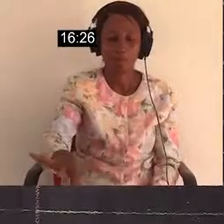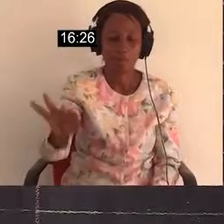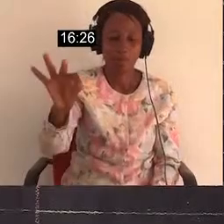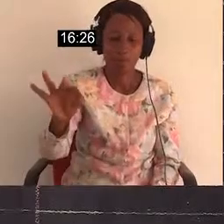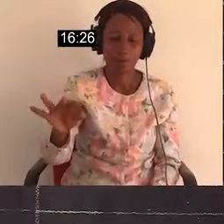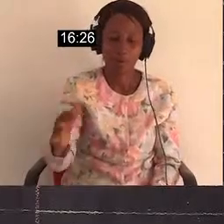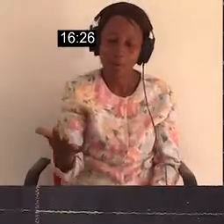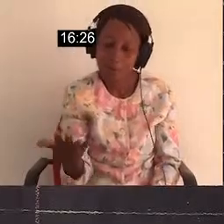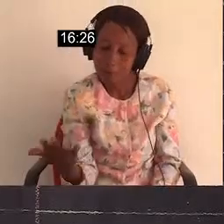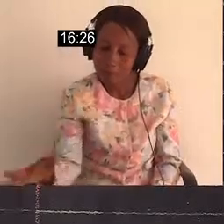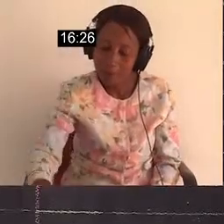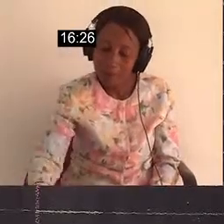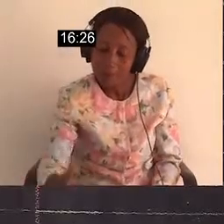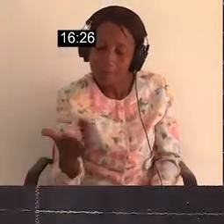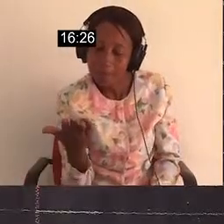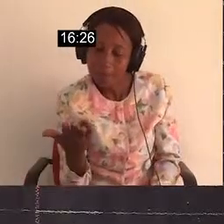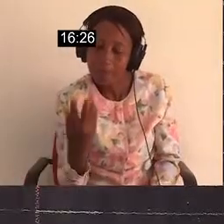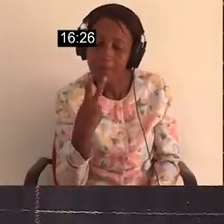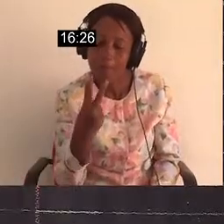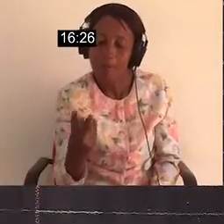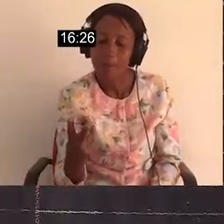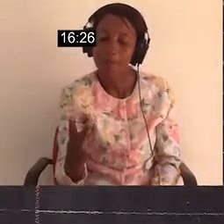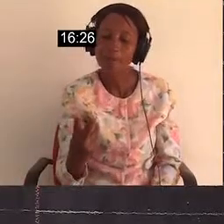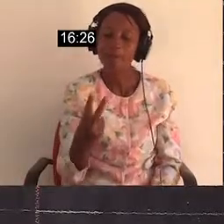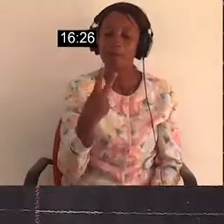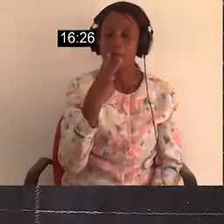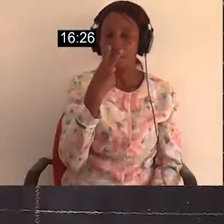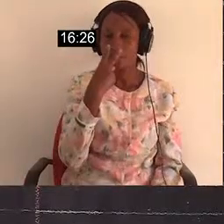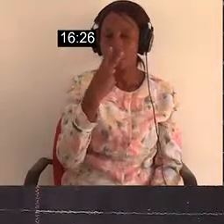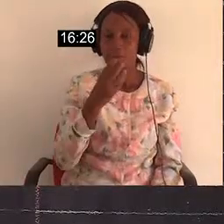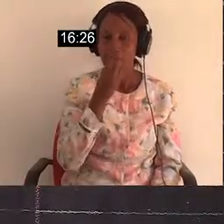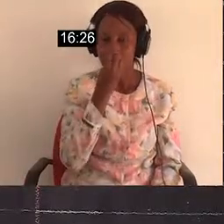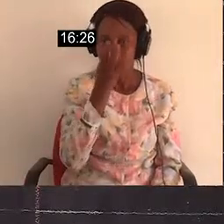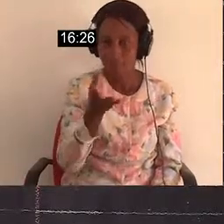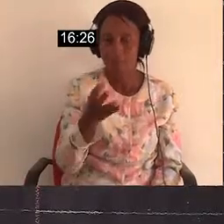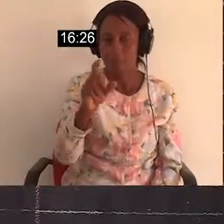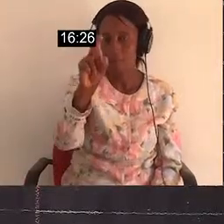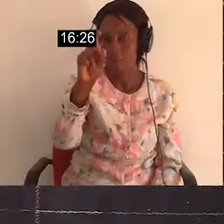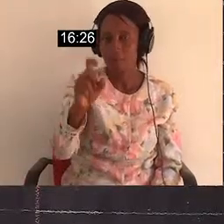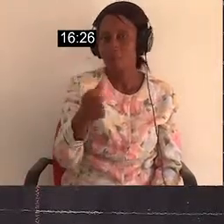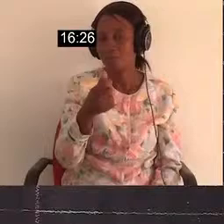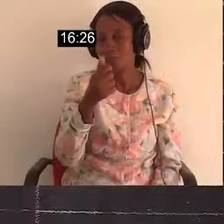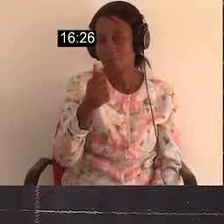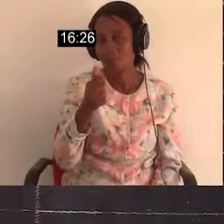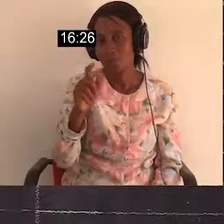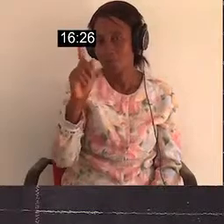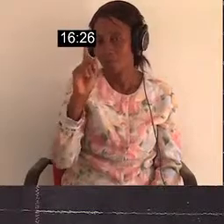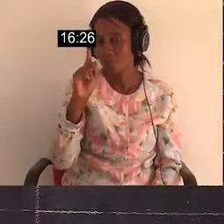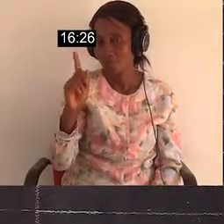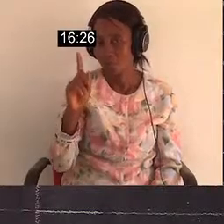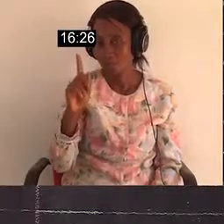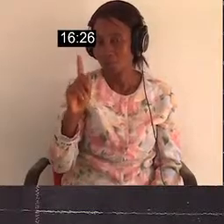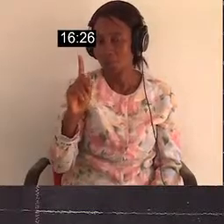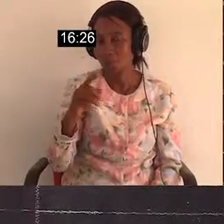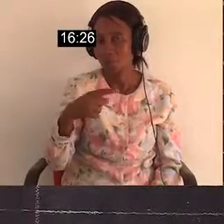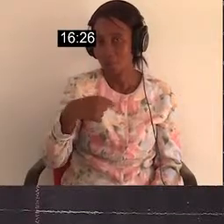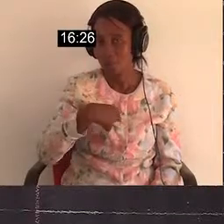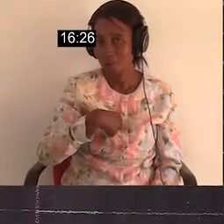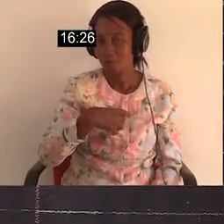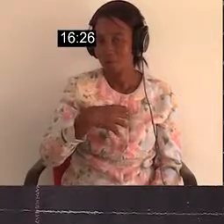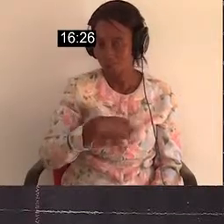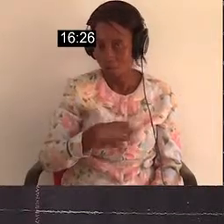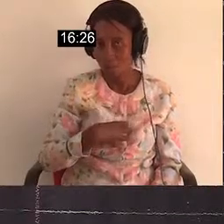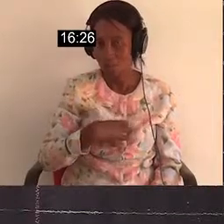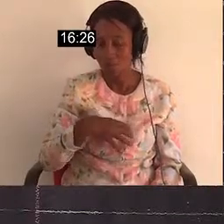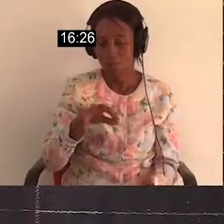turn it, look at it. If you can say the word, fine, but I want